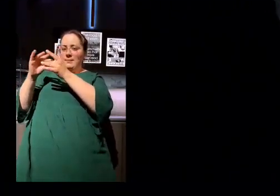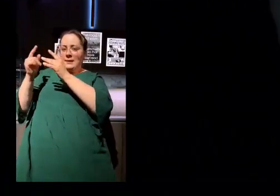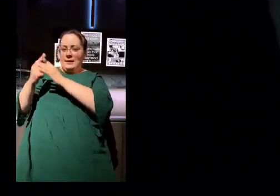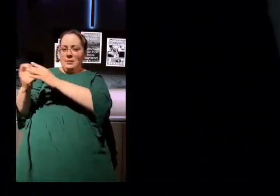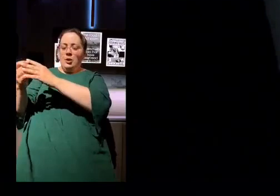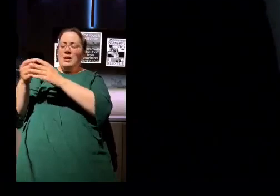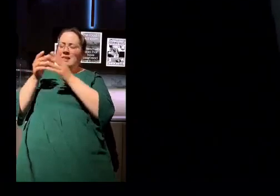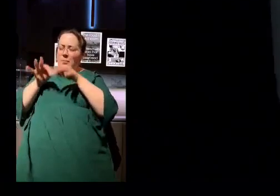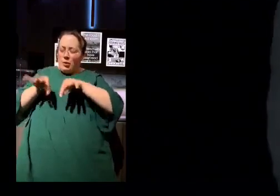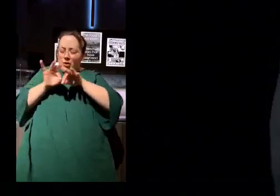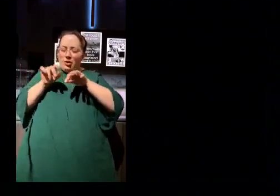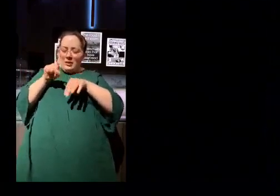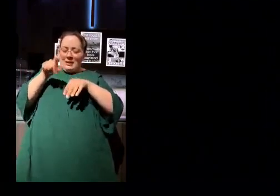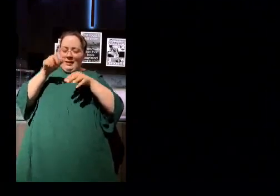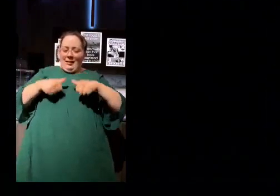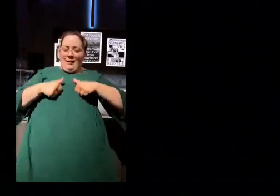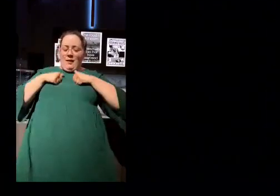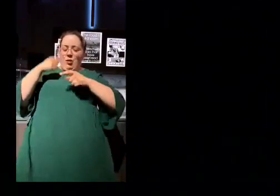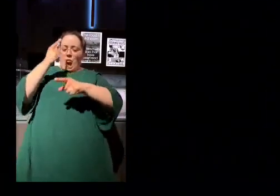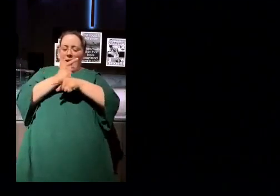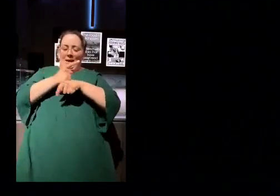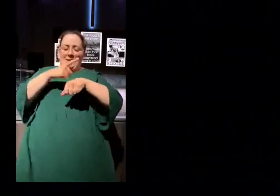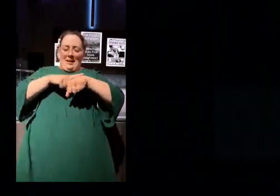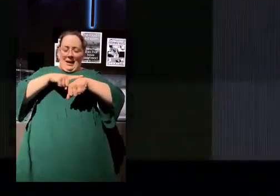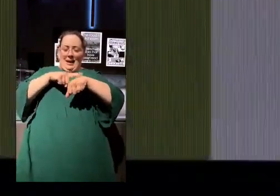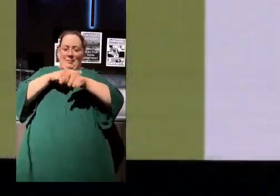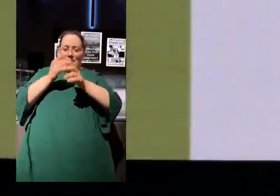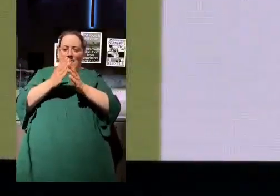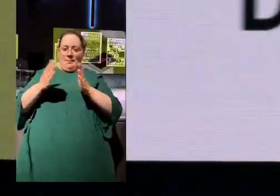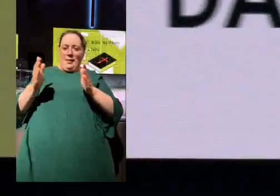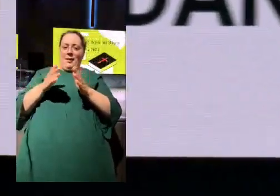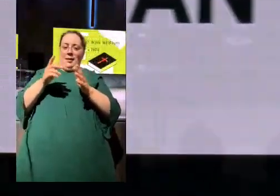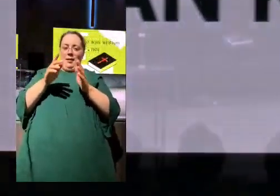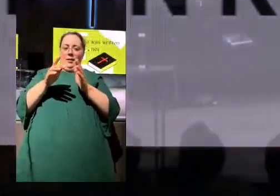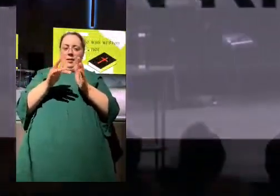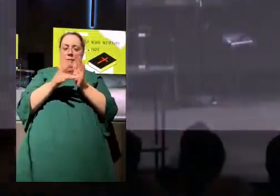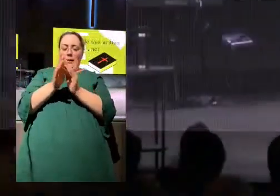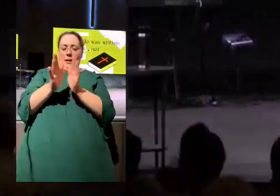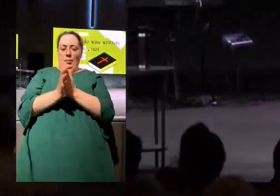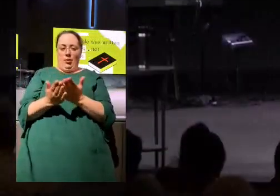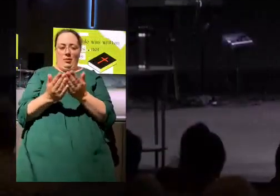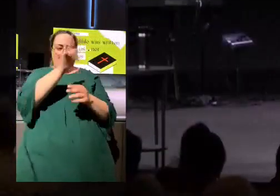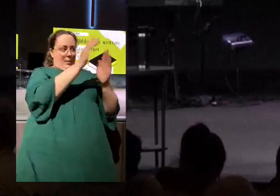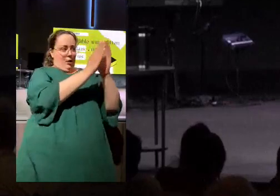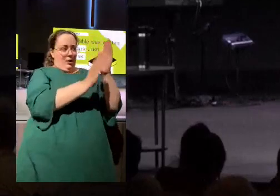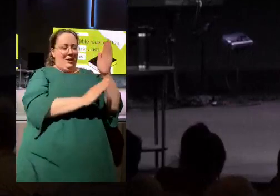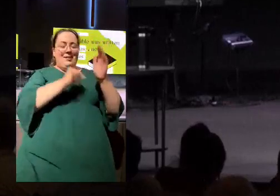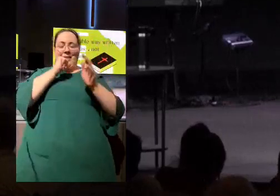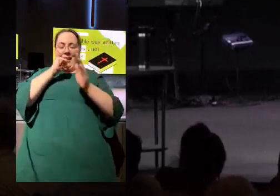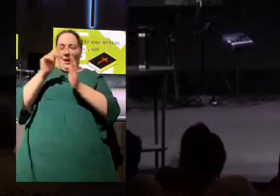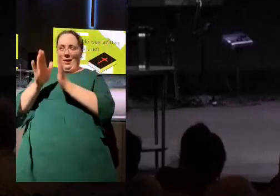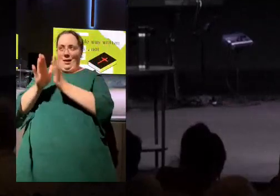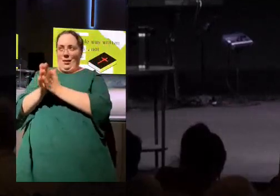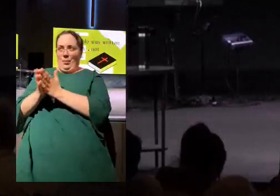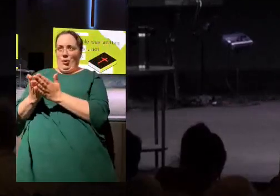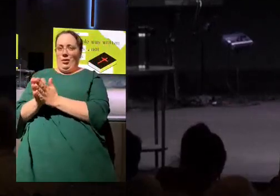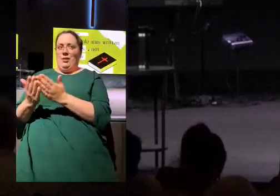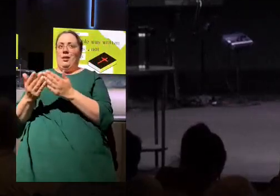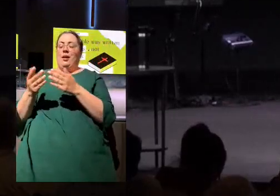era. The Bible is a library, not a book. The Bible is written for us, but not to us.